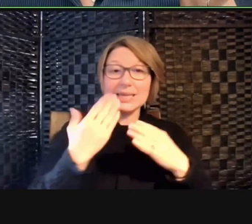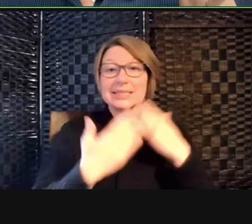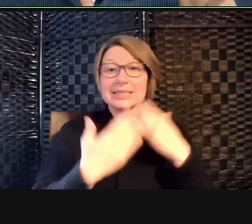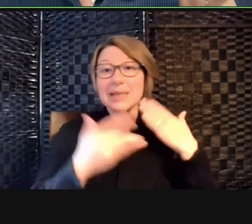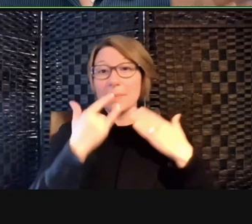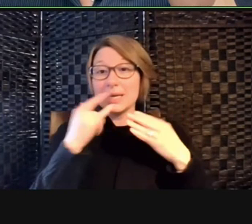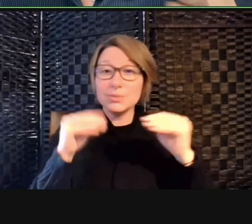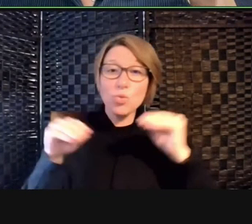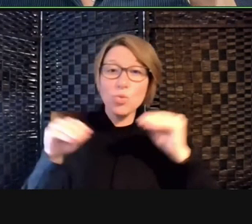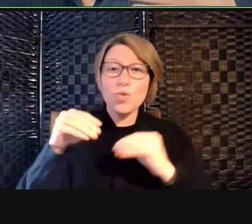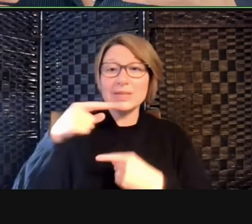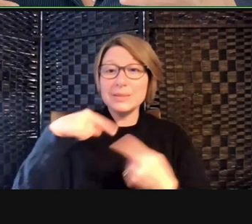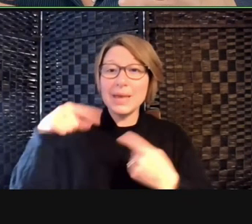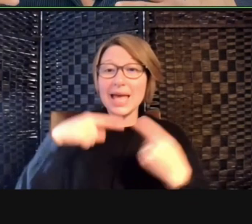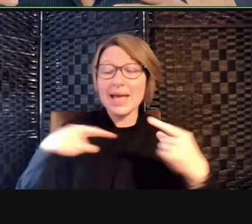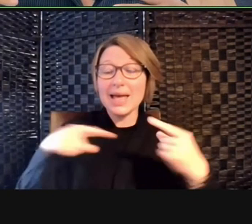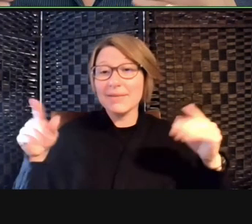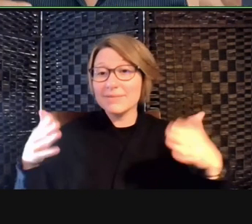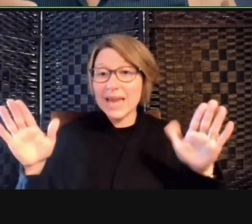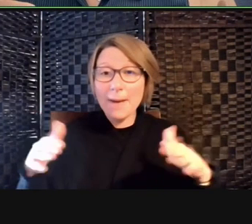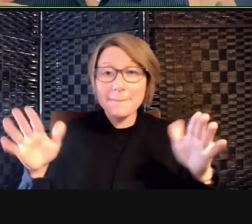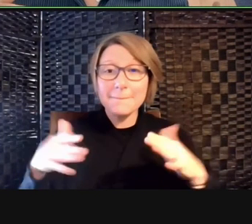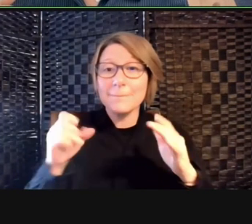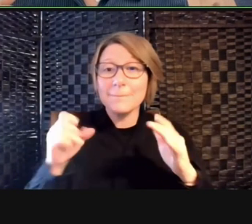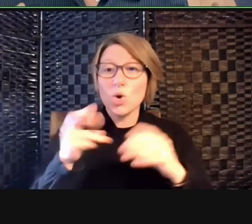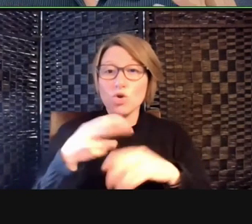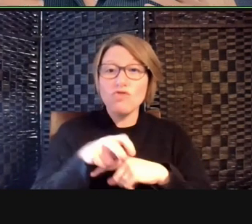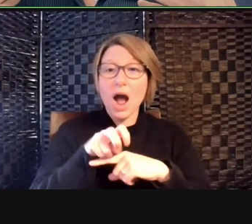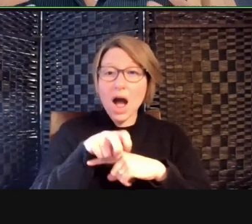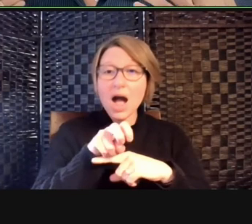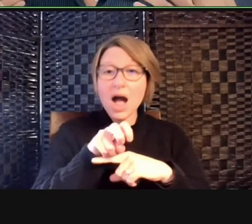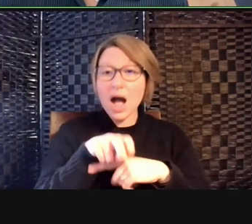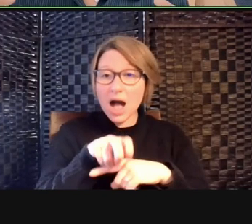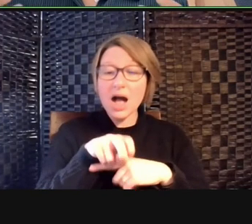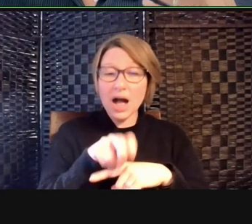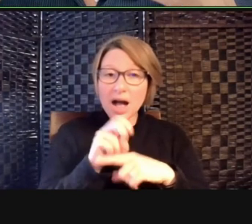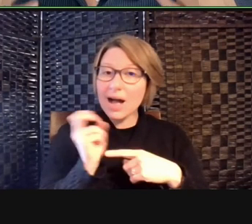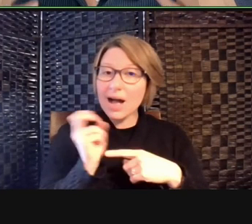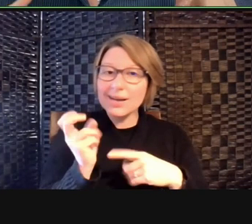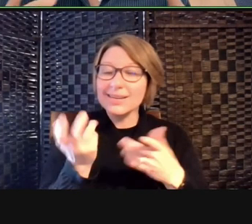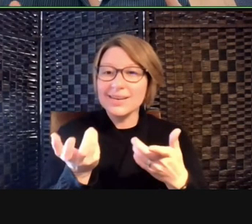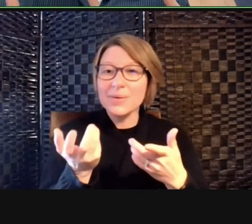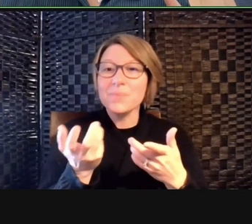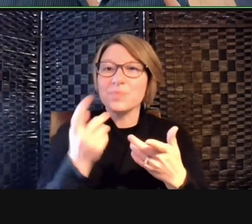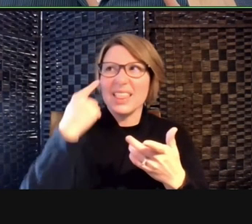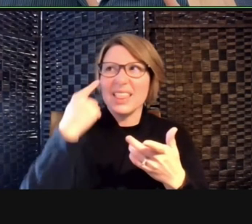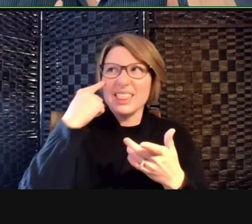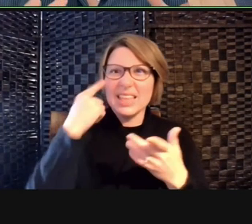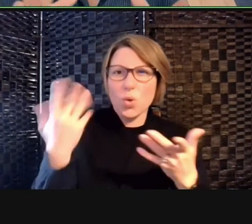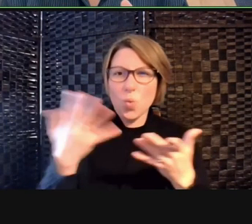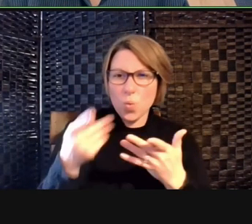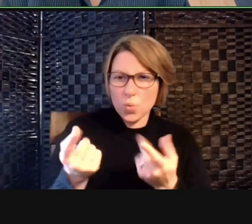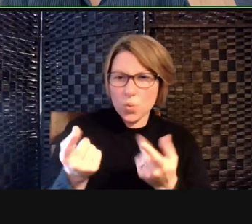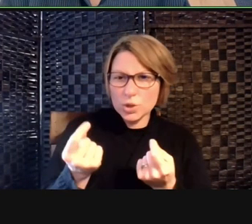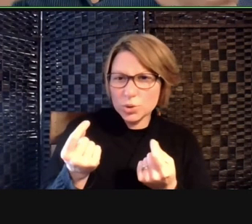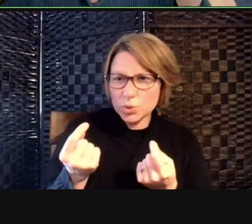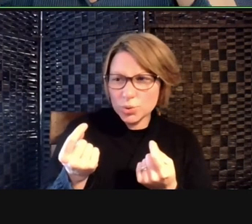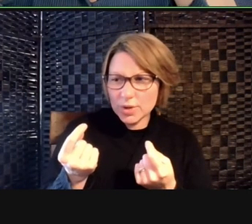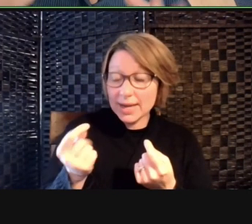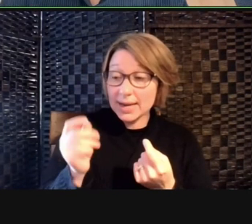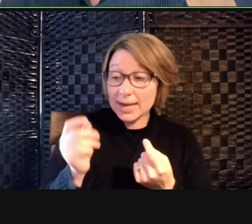and spin around and flap their hands or rock back and forth. So really thinking about what the child's doing and is it giving them